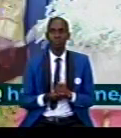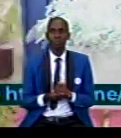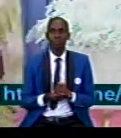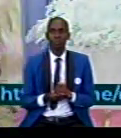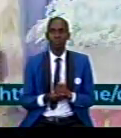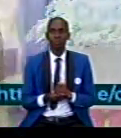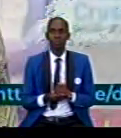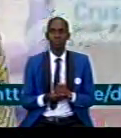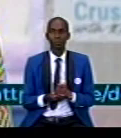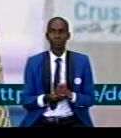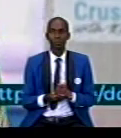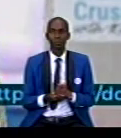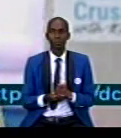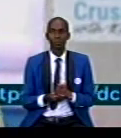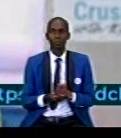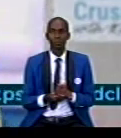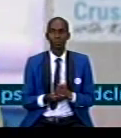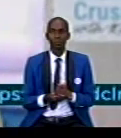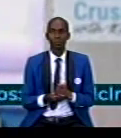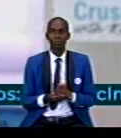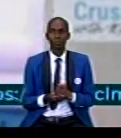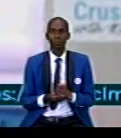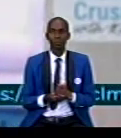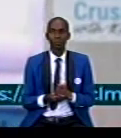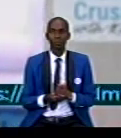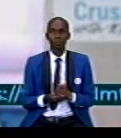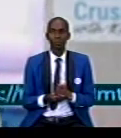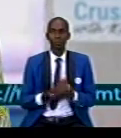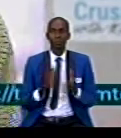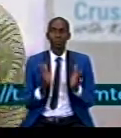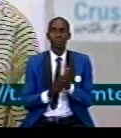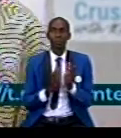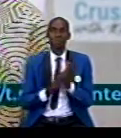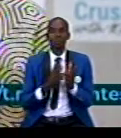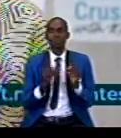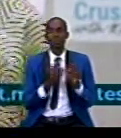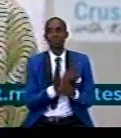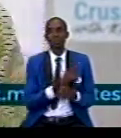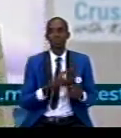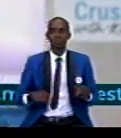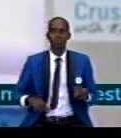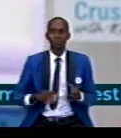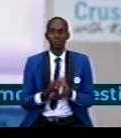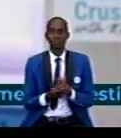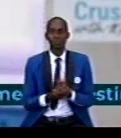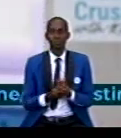Praise in the Lord. I so much bless the name of the Lord for the great things he